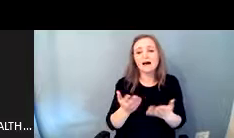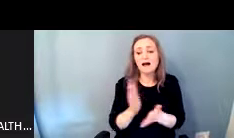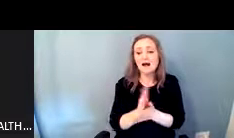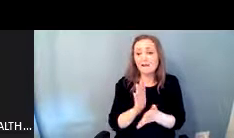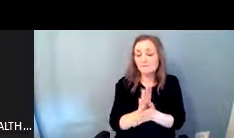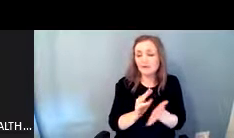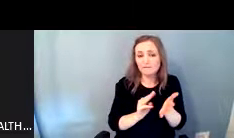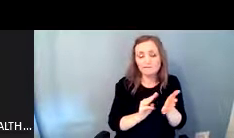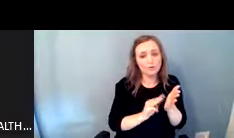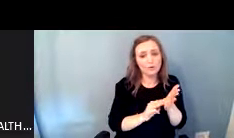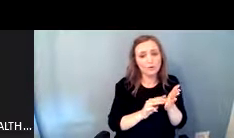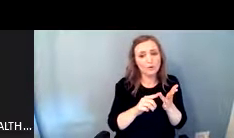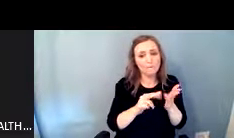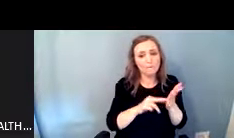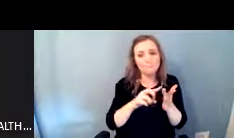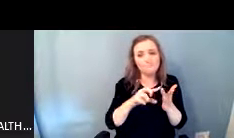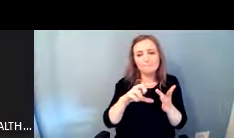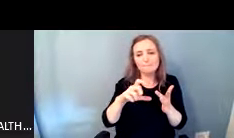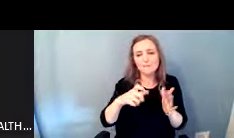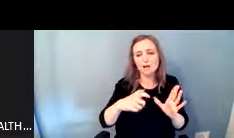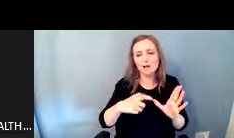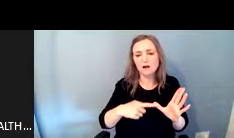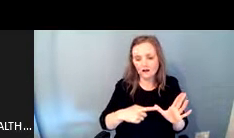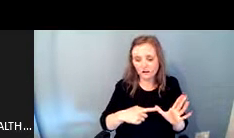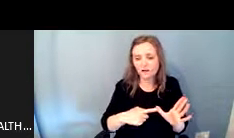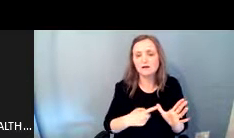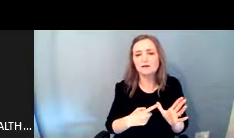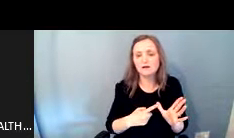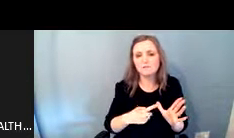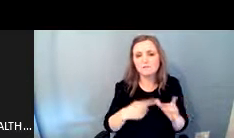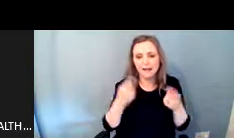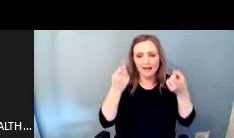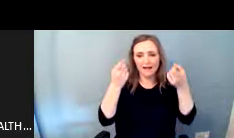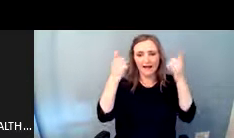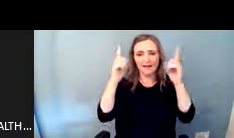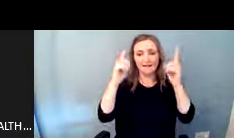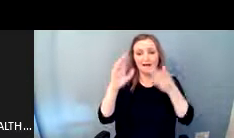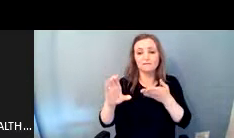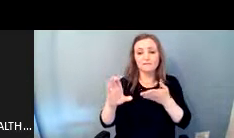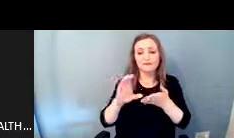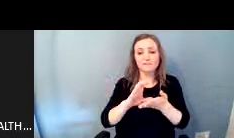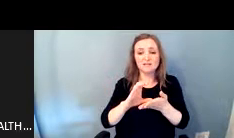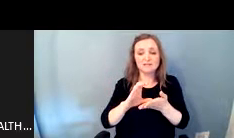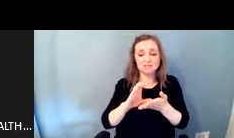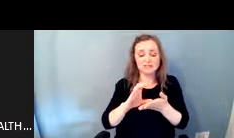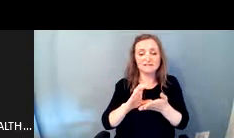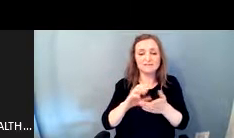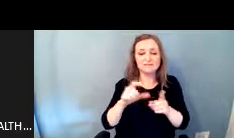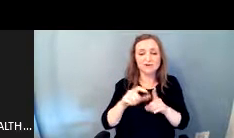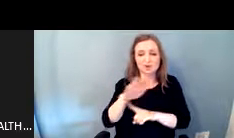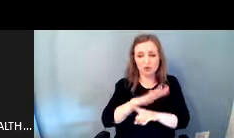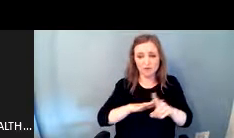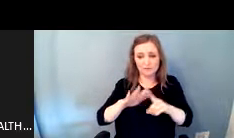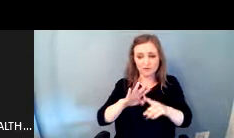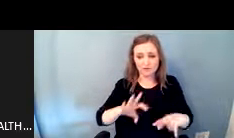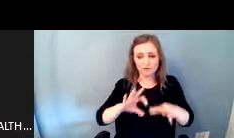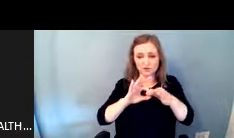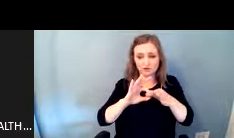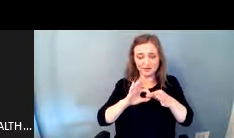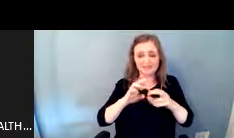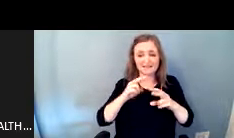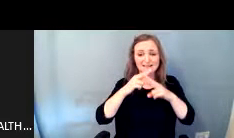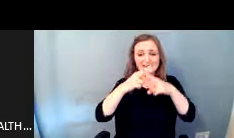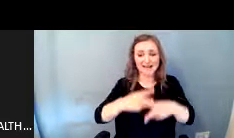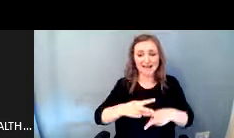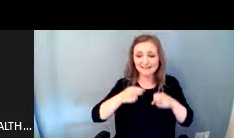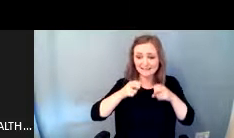who's the head of cancer commissioning for the Joined Up Care Derbyshire system, is also on the call. So